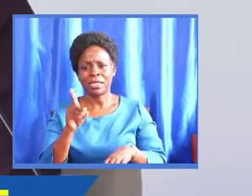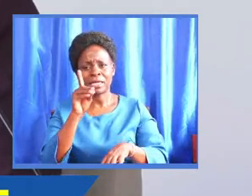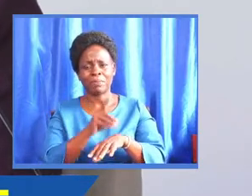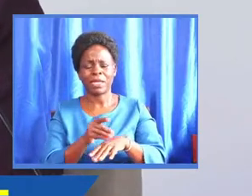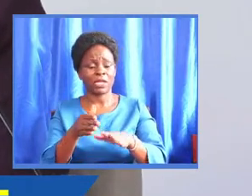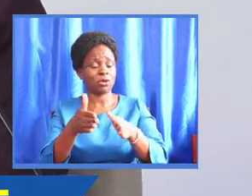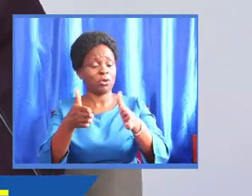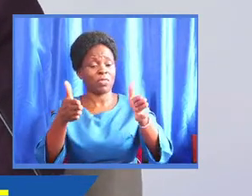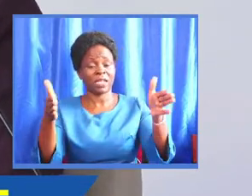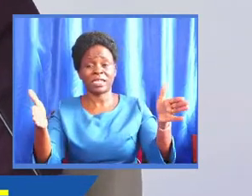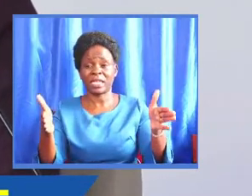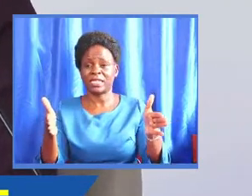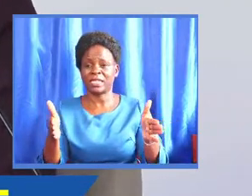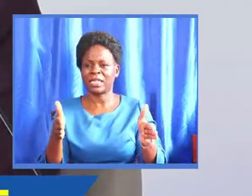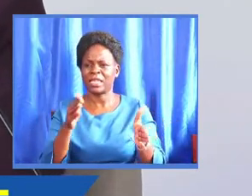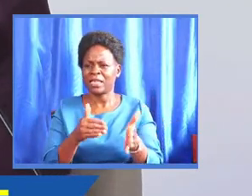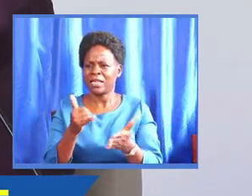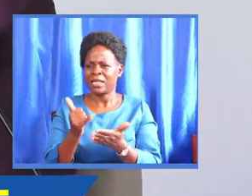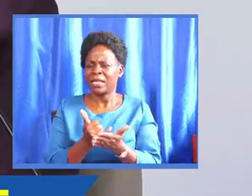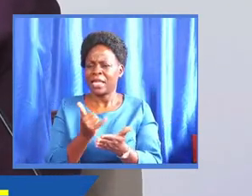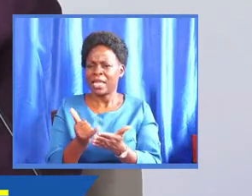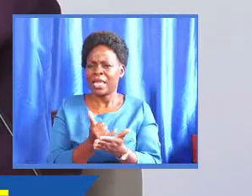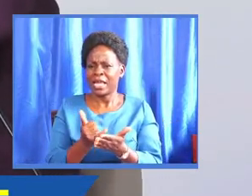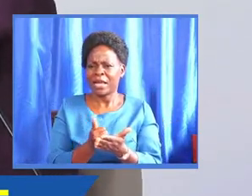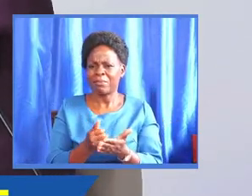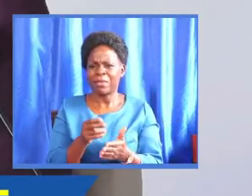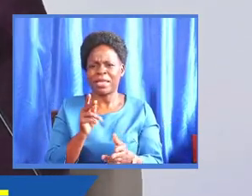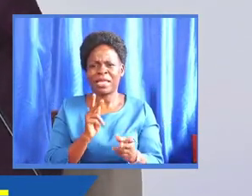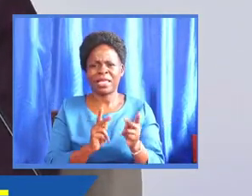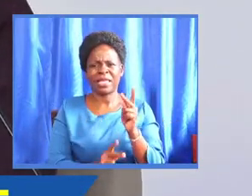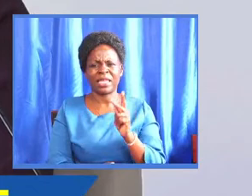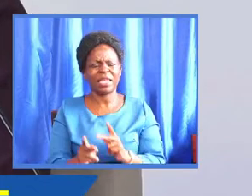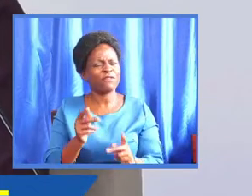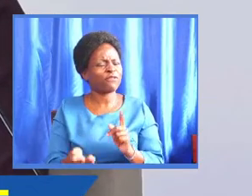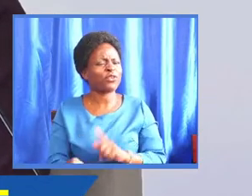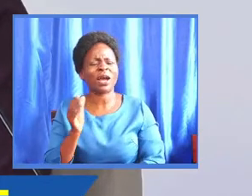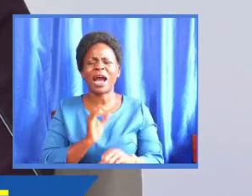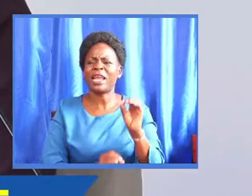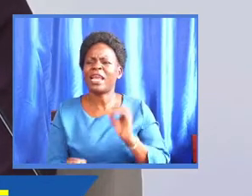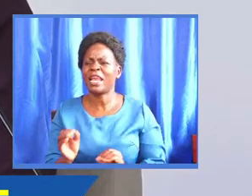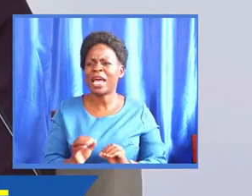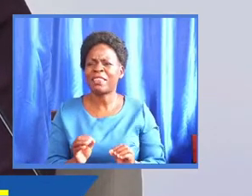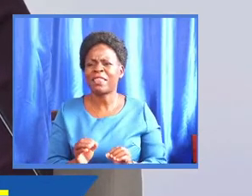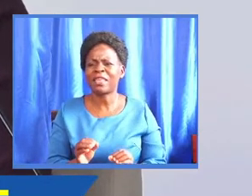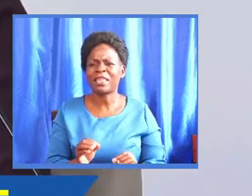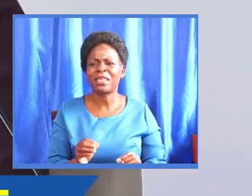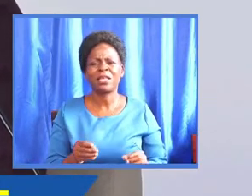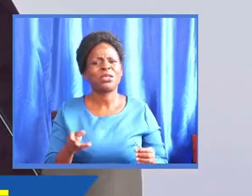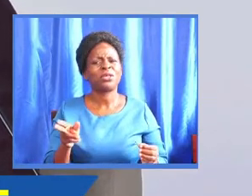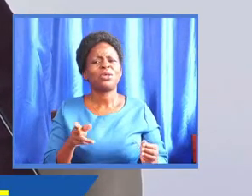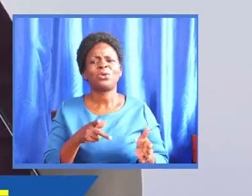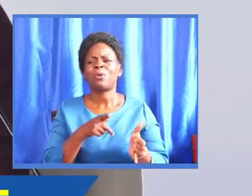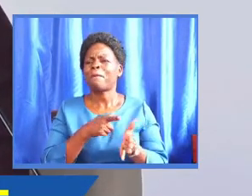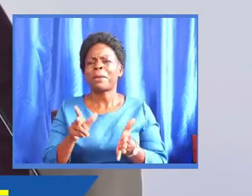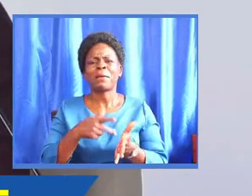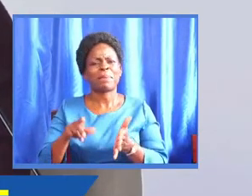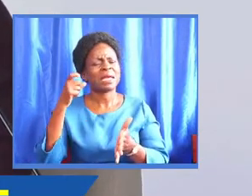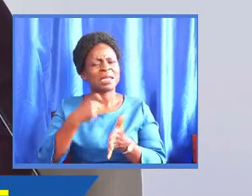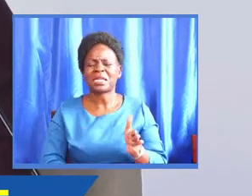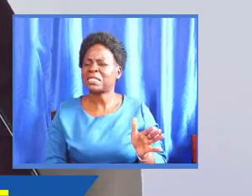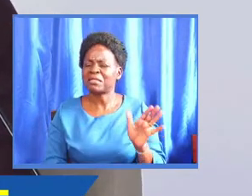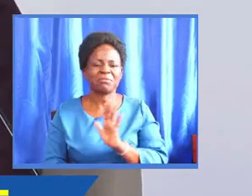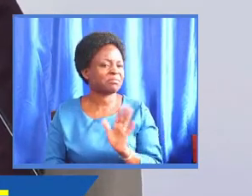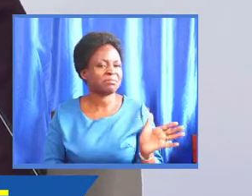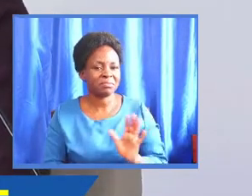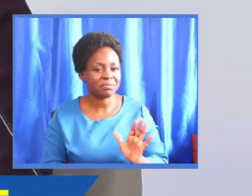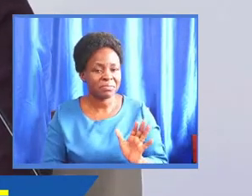size. That income, if they are not occupied, you did not earn any income, we actually do not charge you tax.